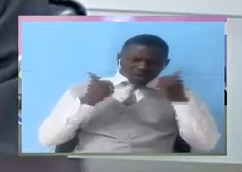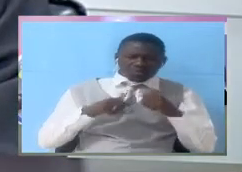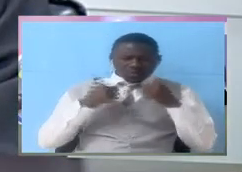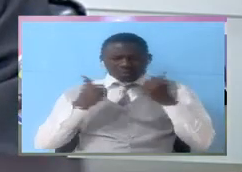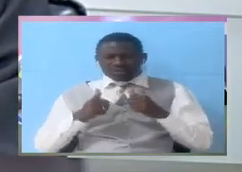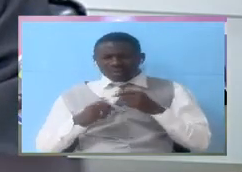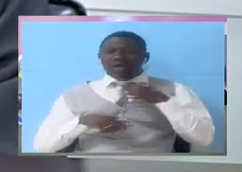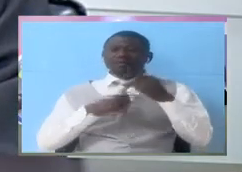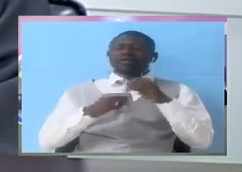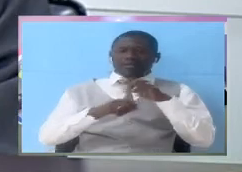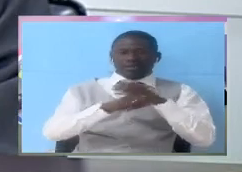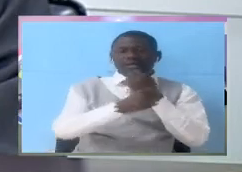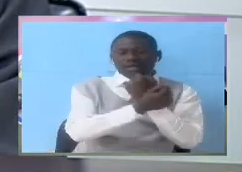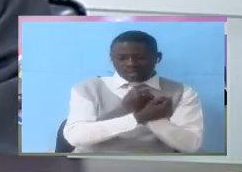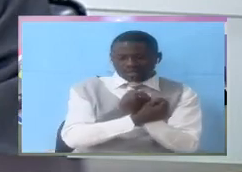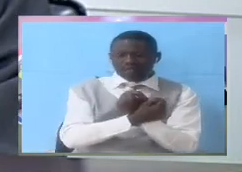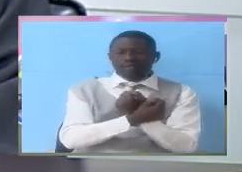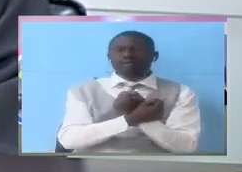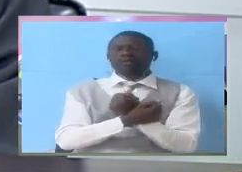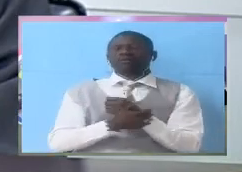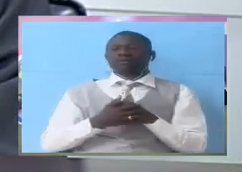Correct?